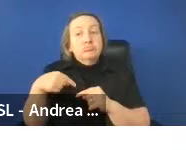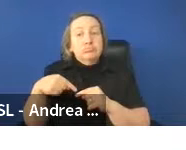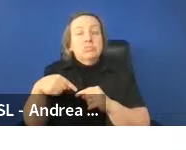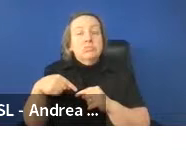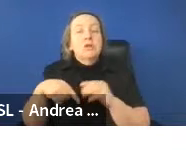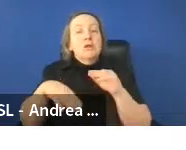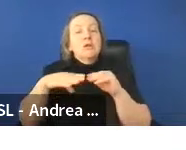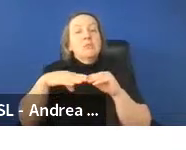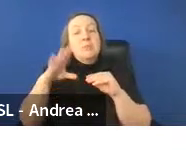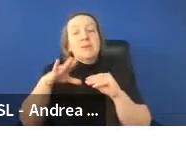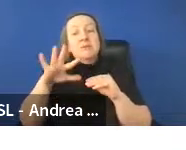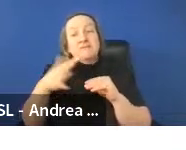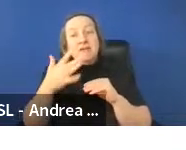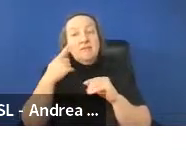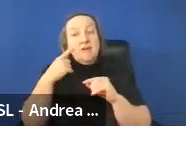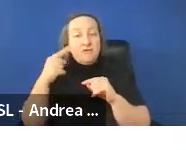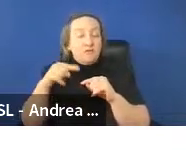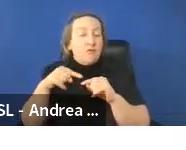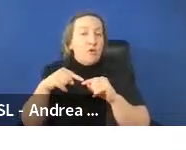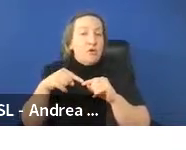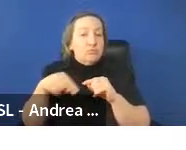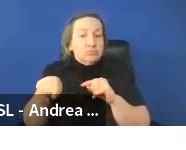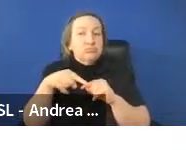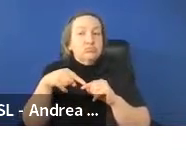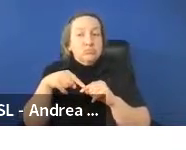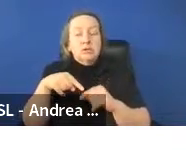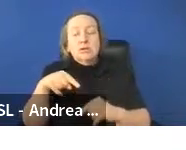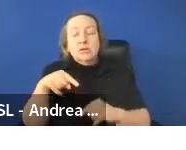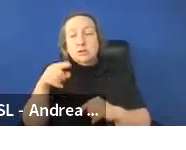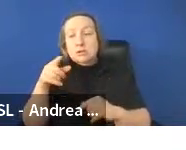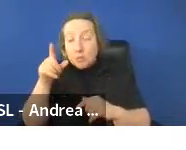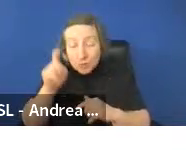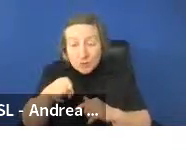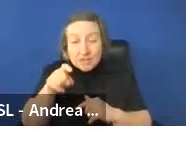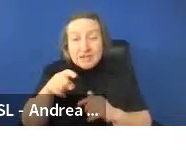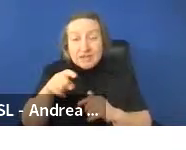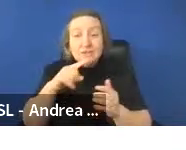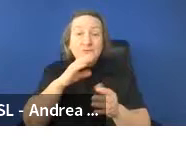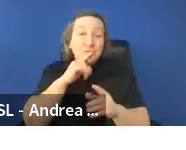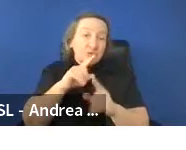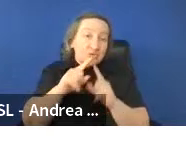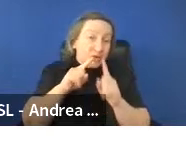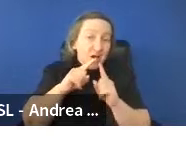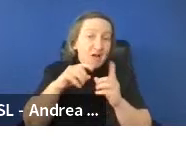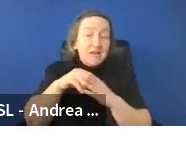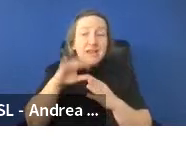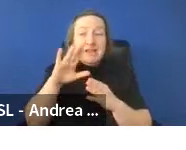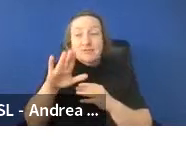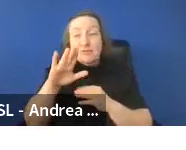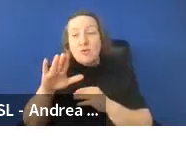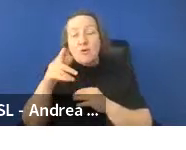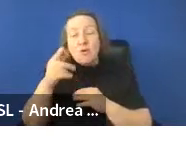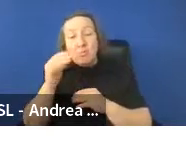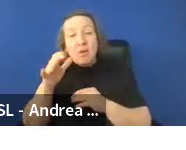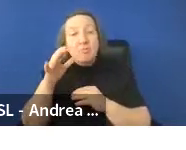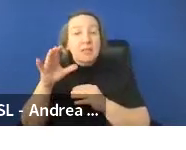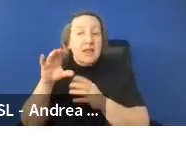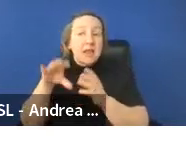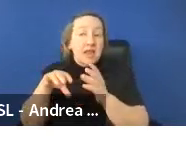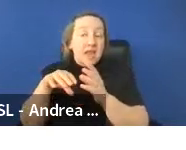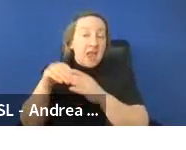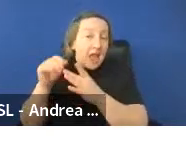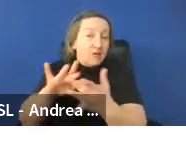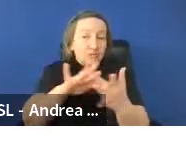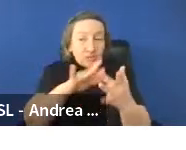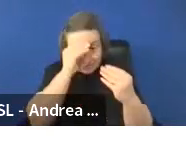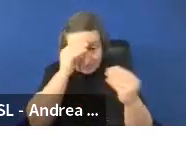$5 toll for a round trip. And you need to be talking in your public outreach material about whether